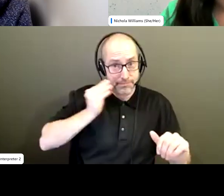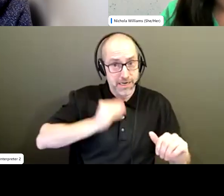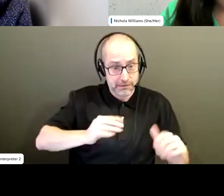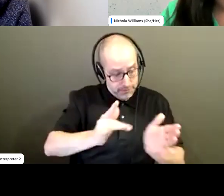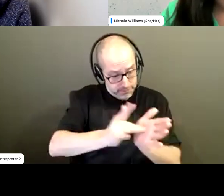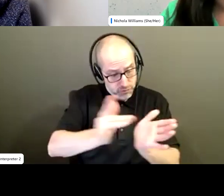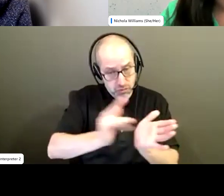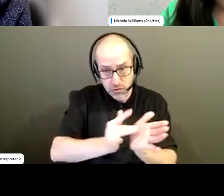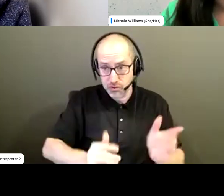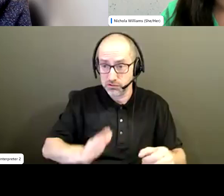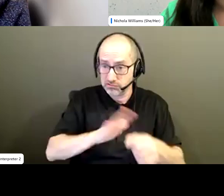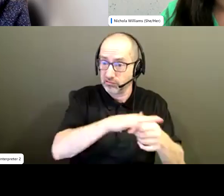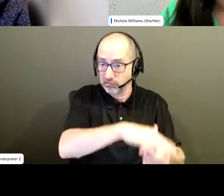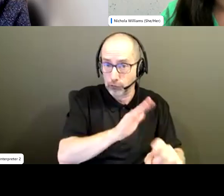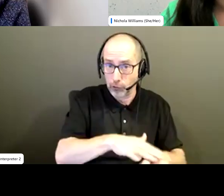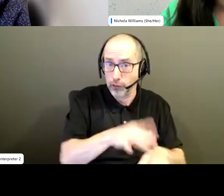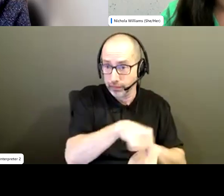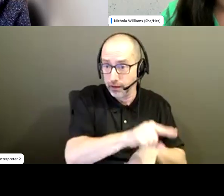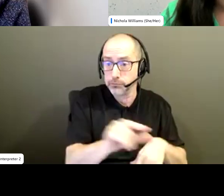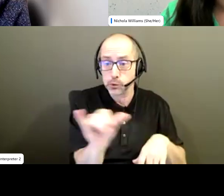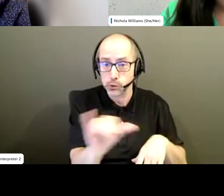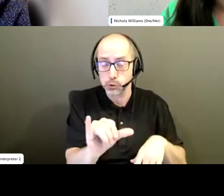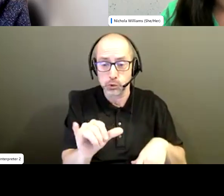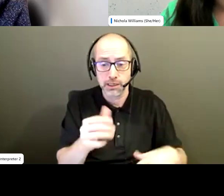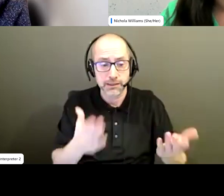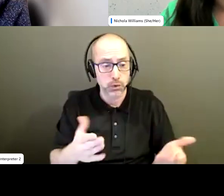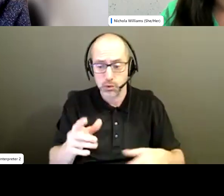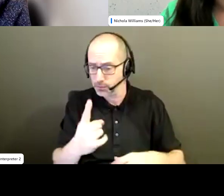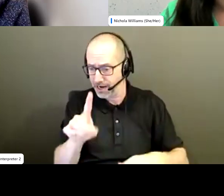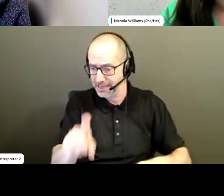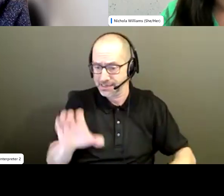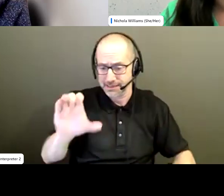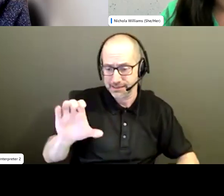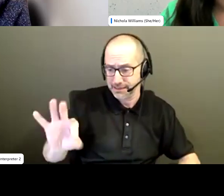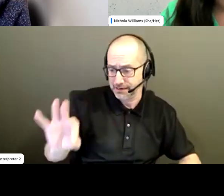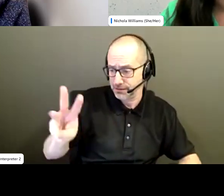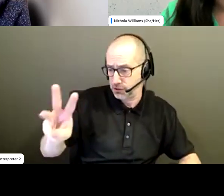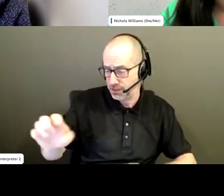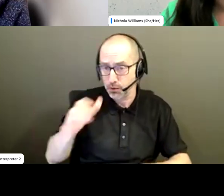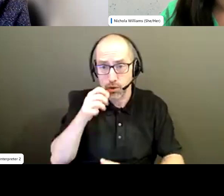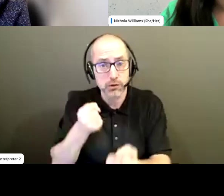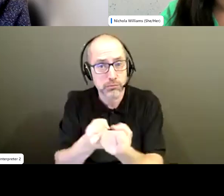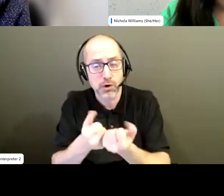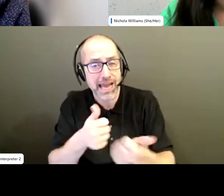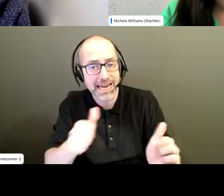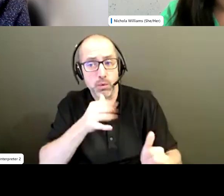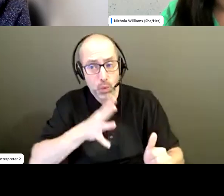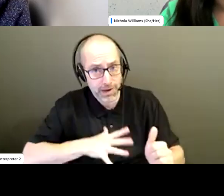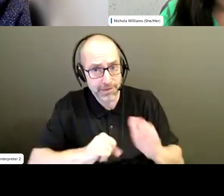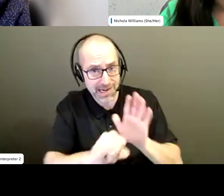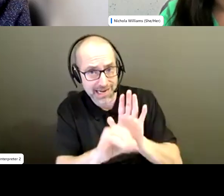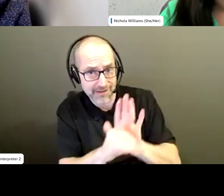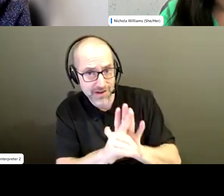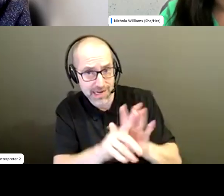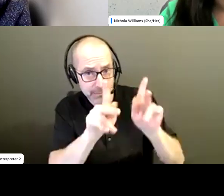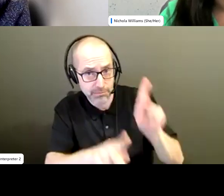was a question from someone asking, does CCFWE support also any women identifying persons? And second part,